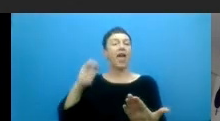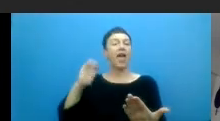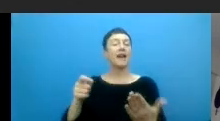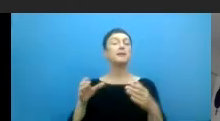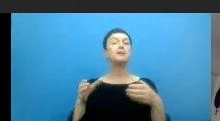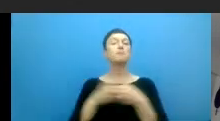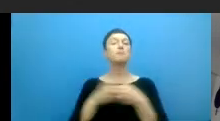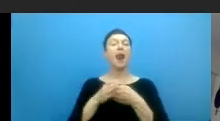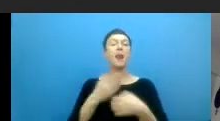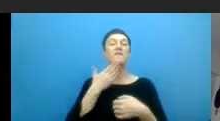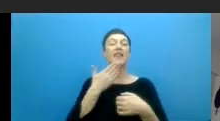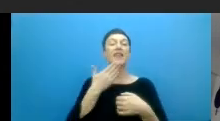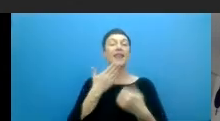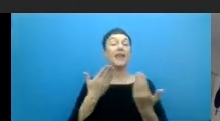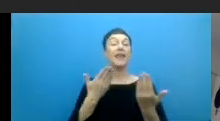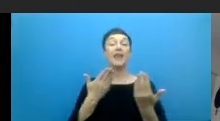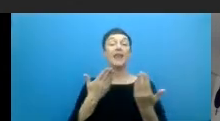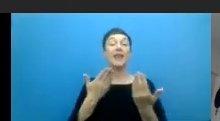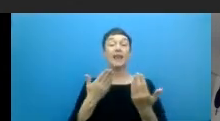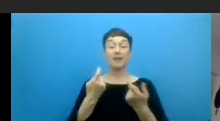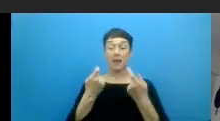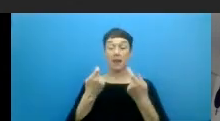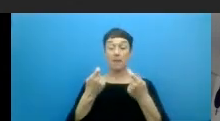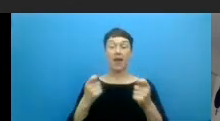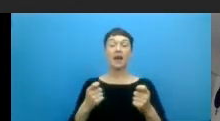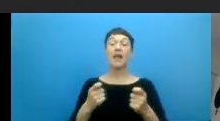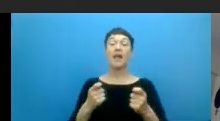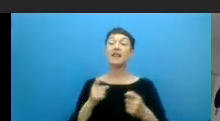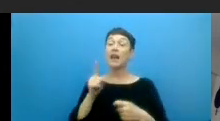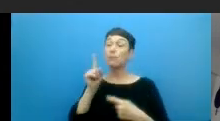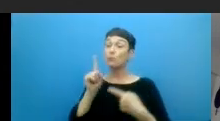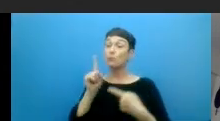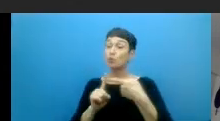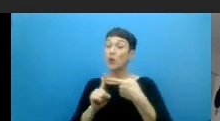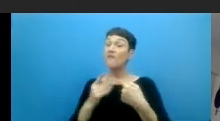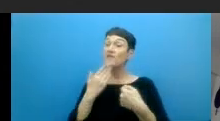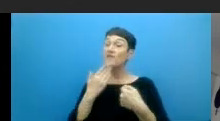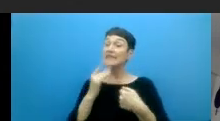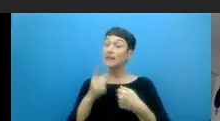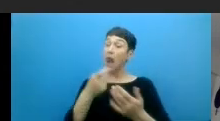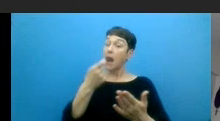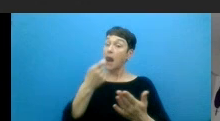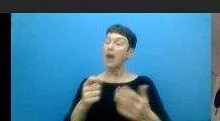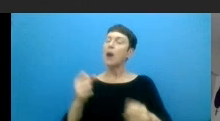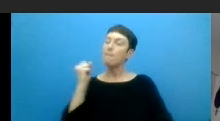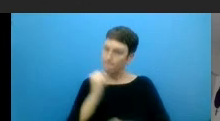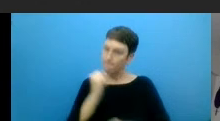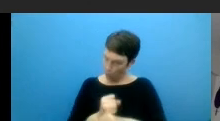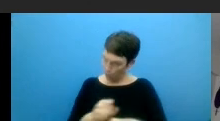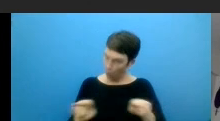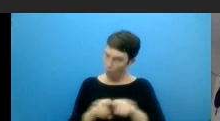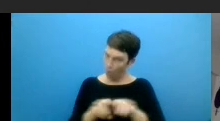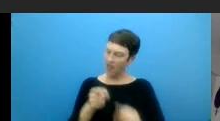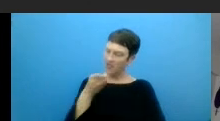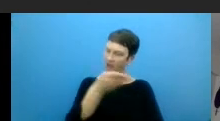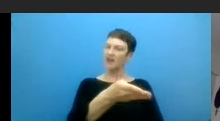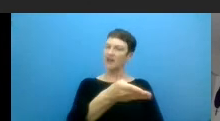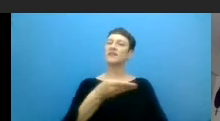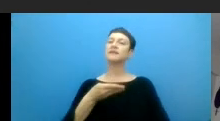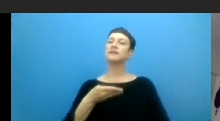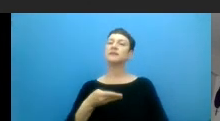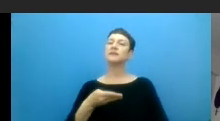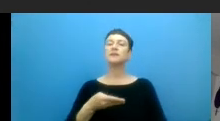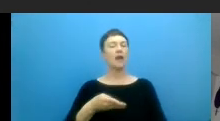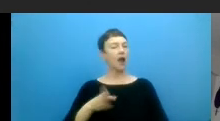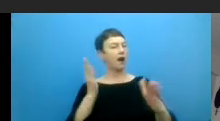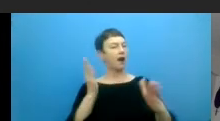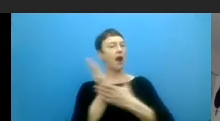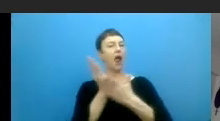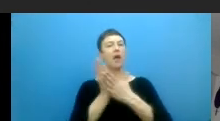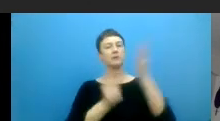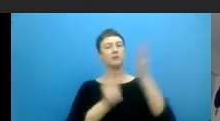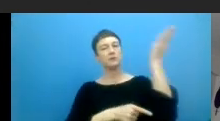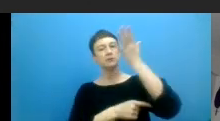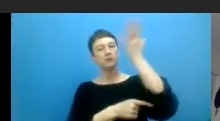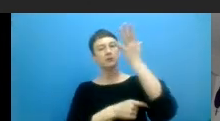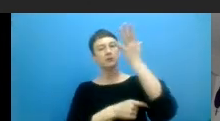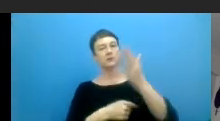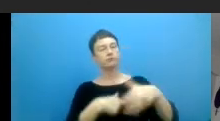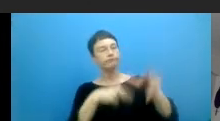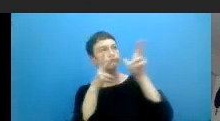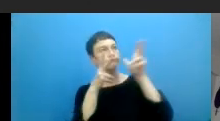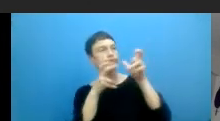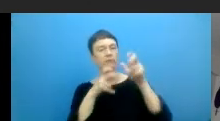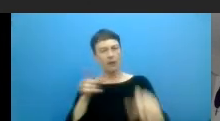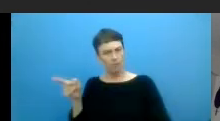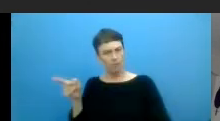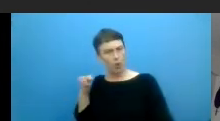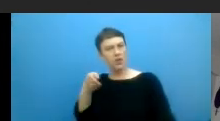of the classroom, and and make sure that the assessment criteria are shared